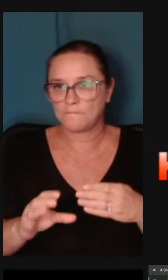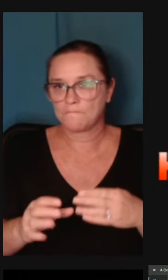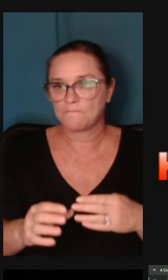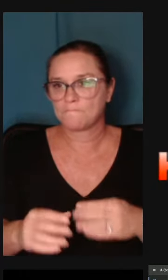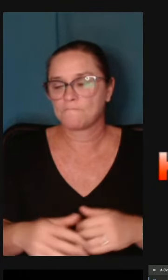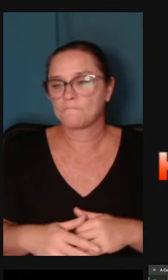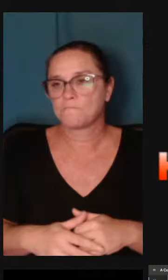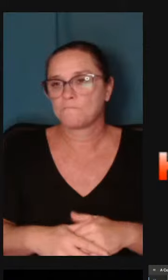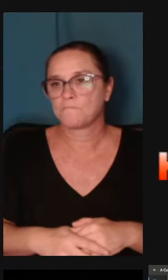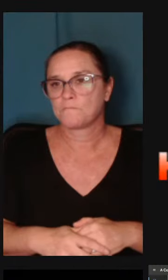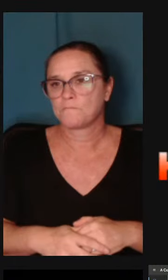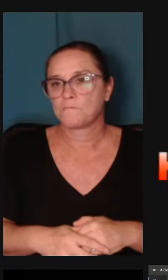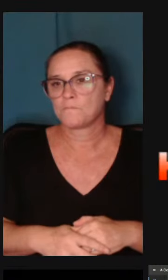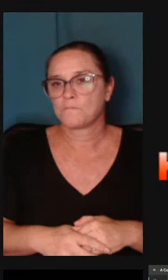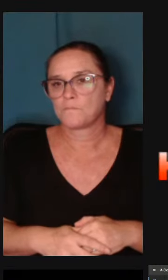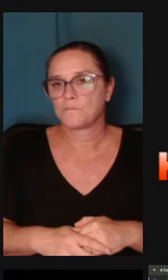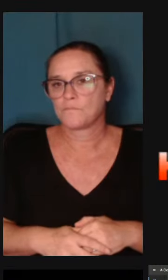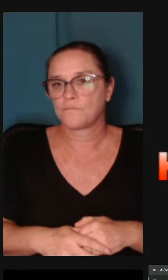where